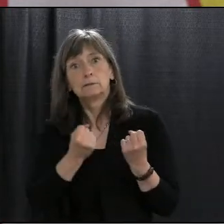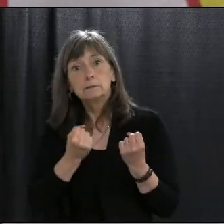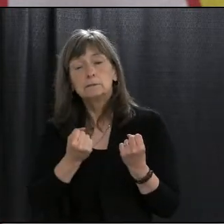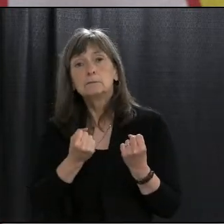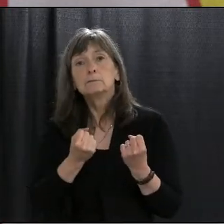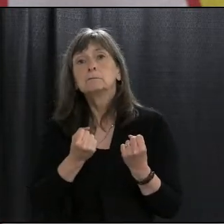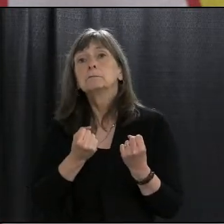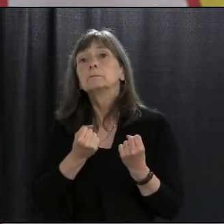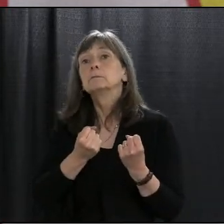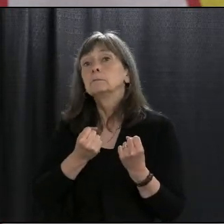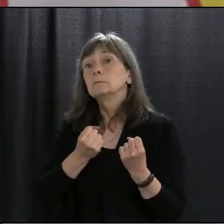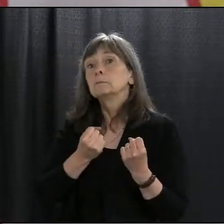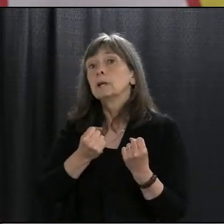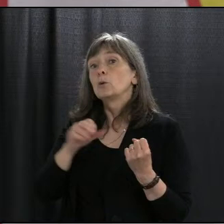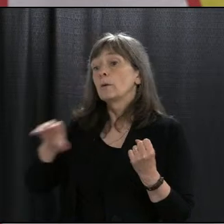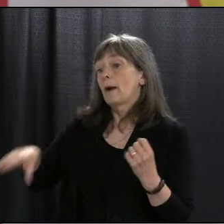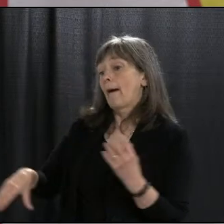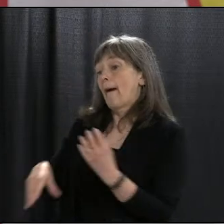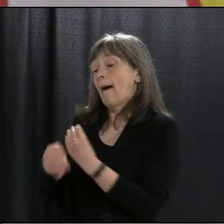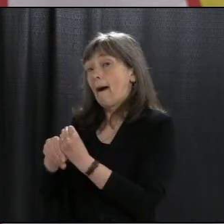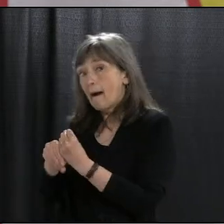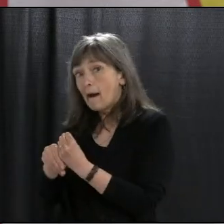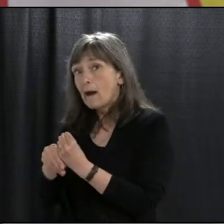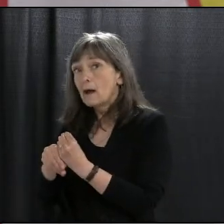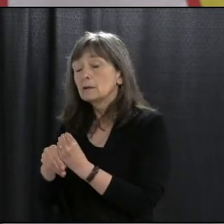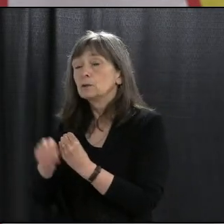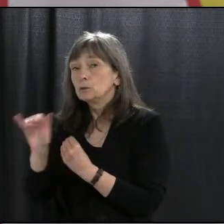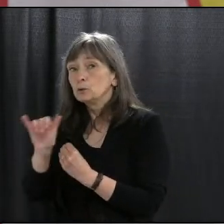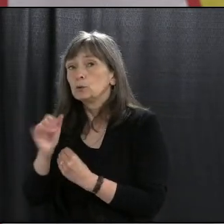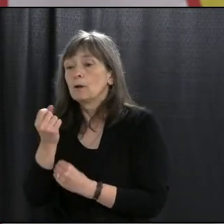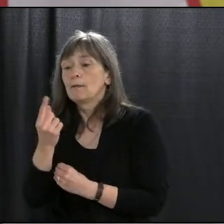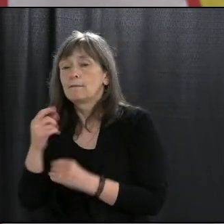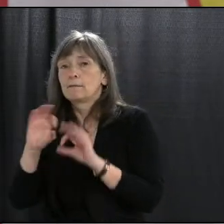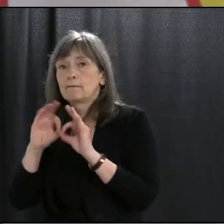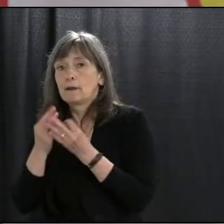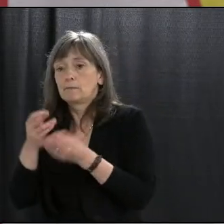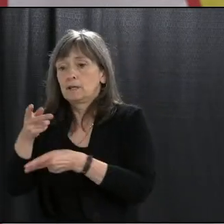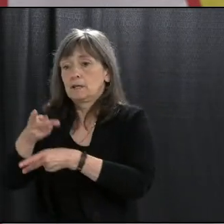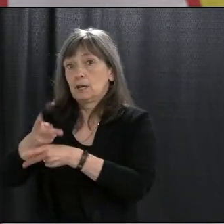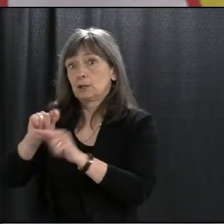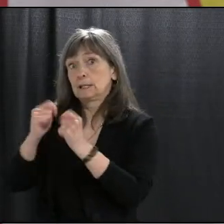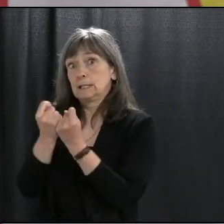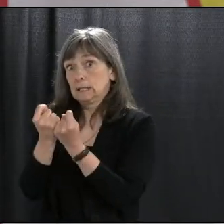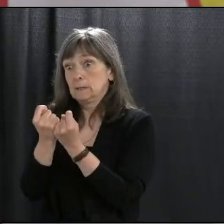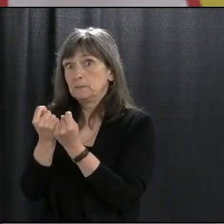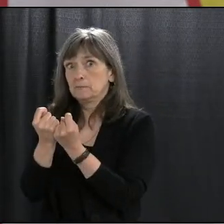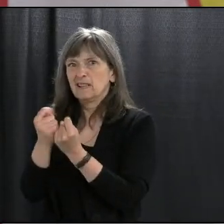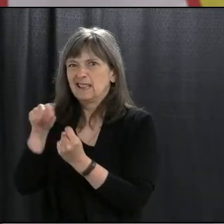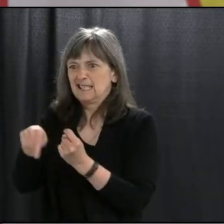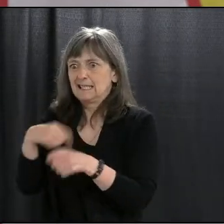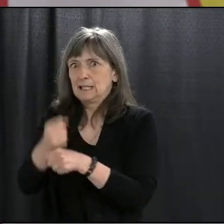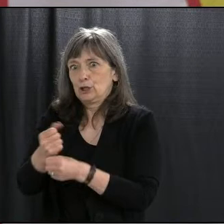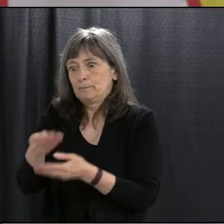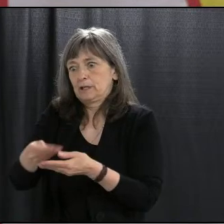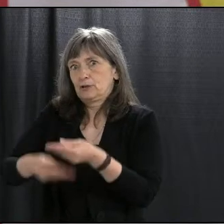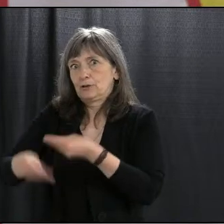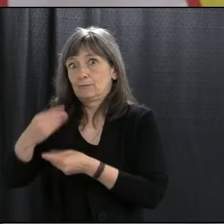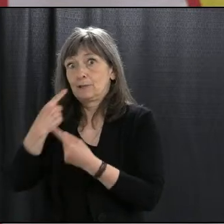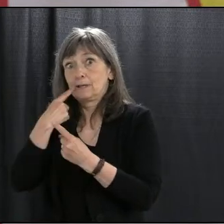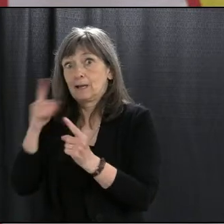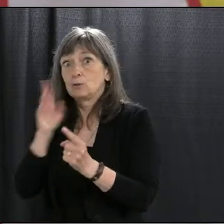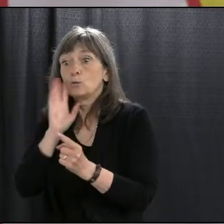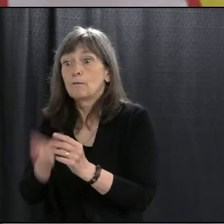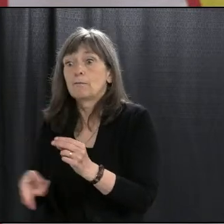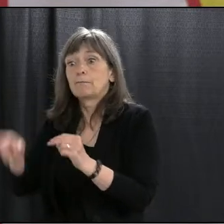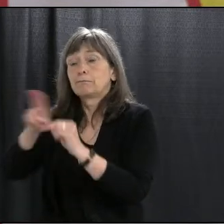plan to establish an additional 11 family care teams that was announced in this year's budget, bringing the total to